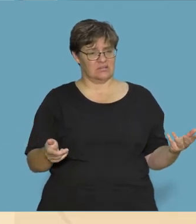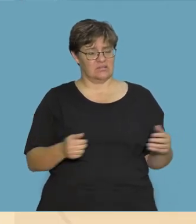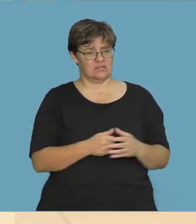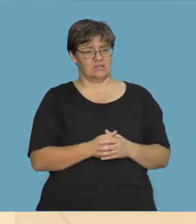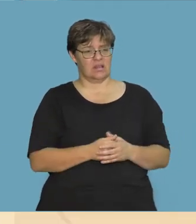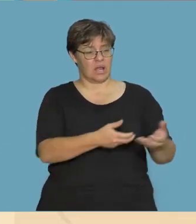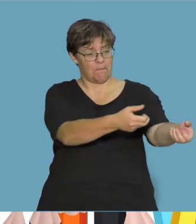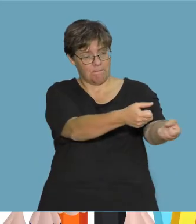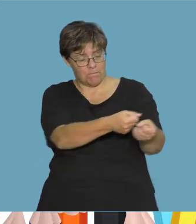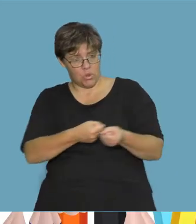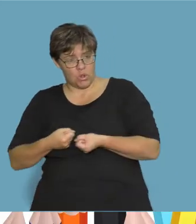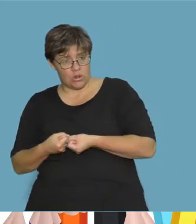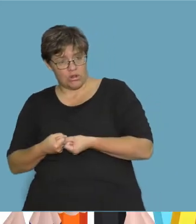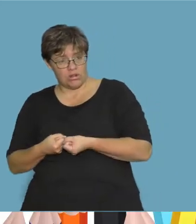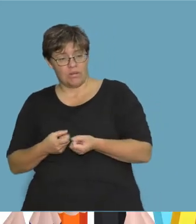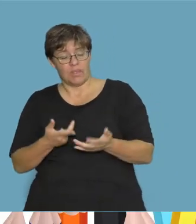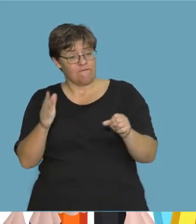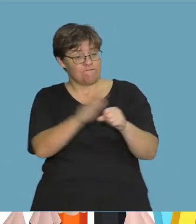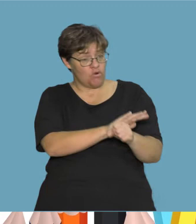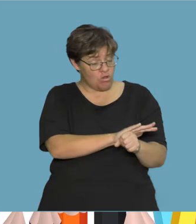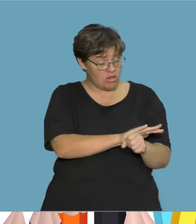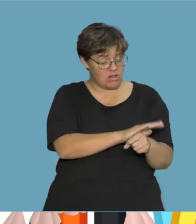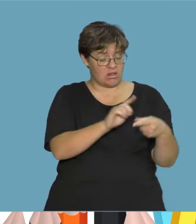and fun.